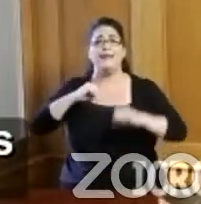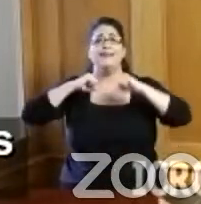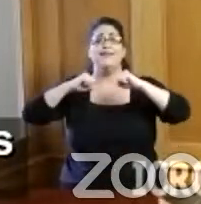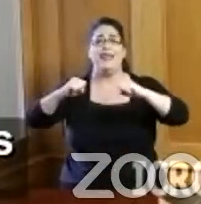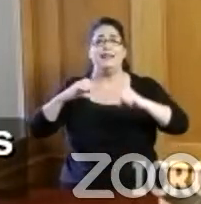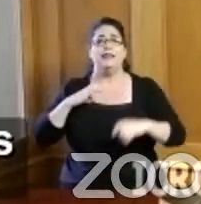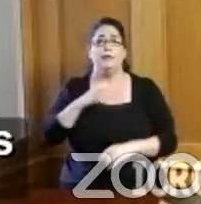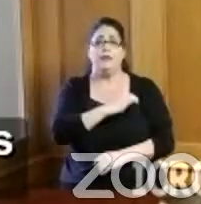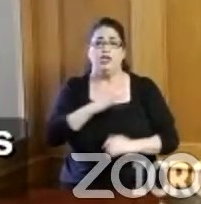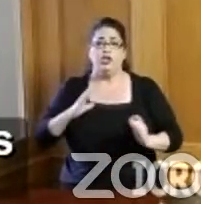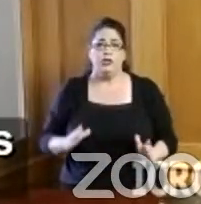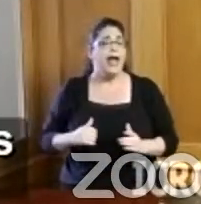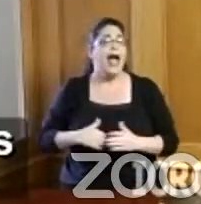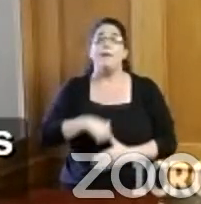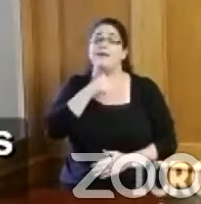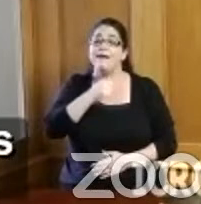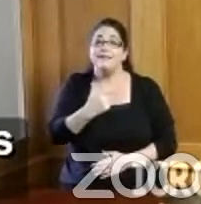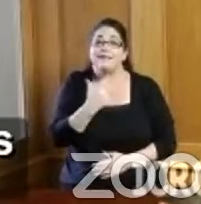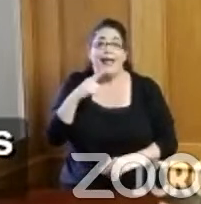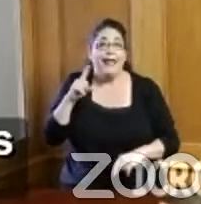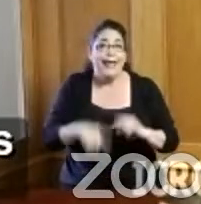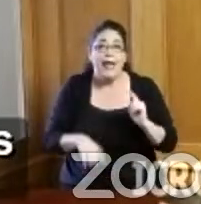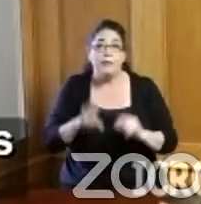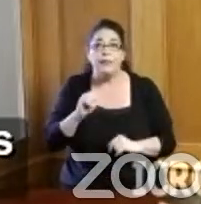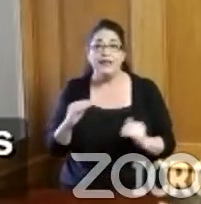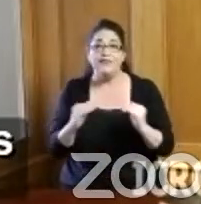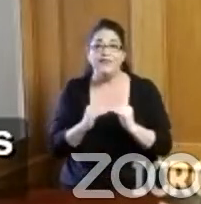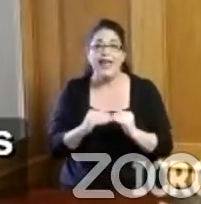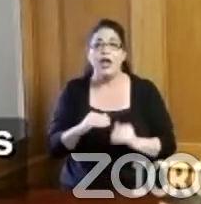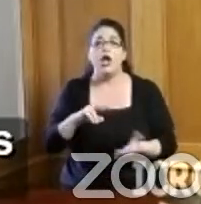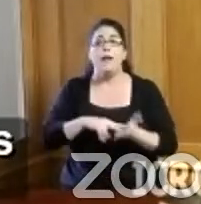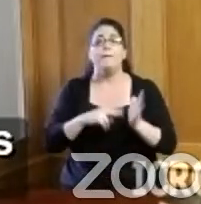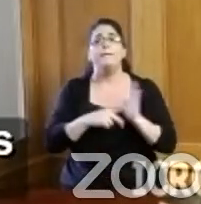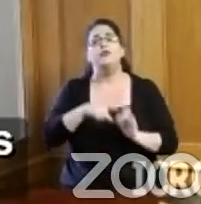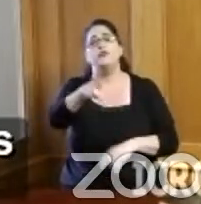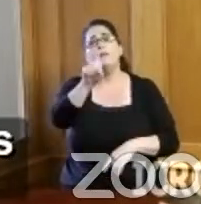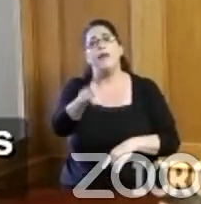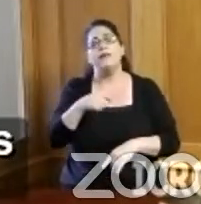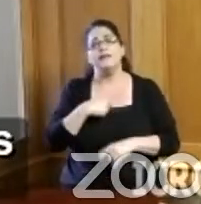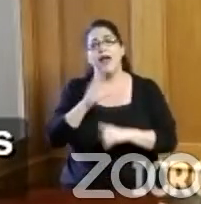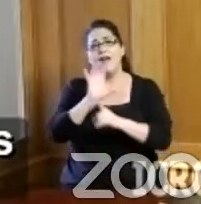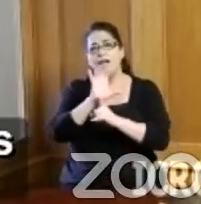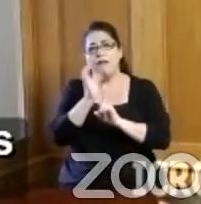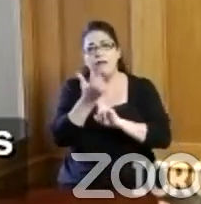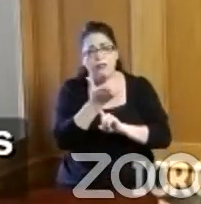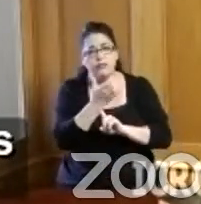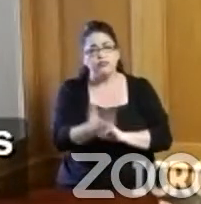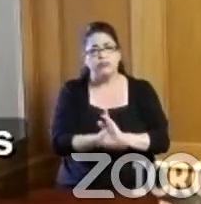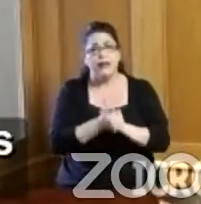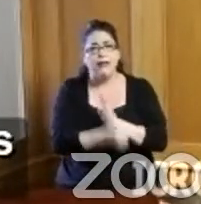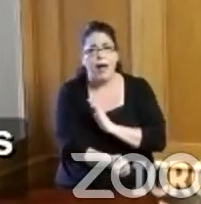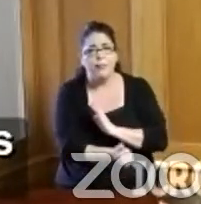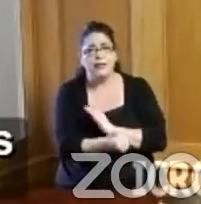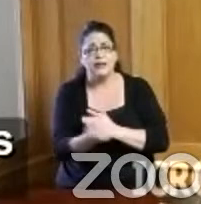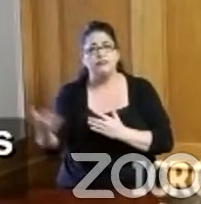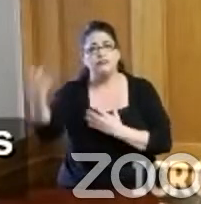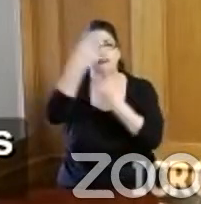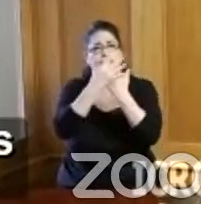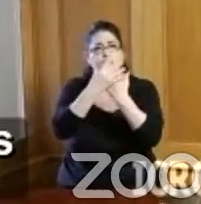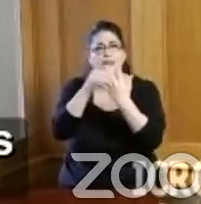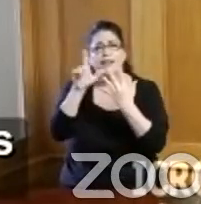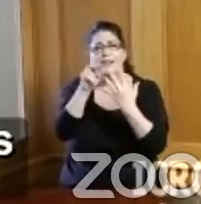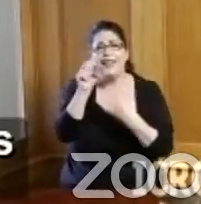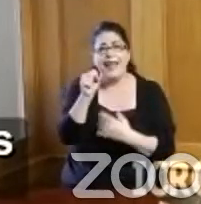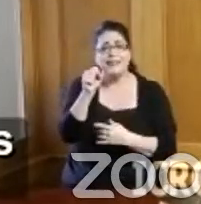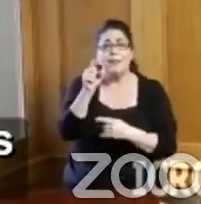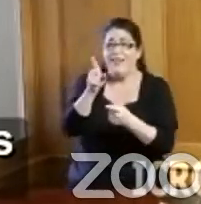that they can't be fair. I'm just saying that you have to have a cultural competent lens. It has to be a racial lens and a perspective that nobody on